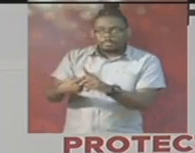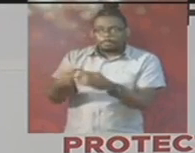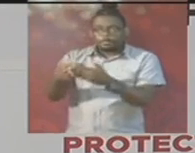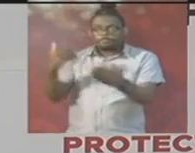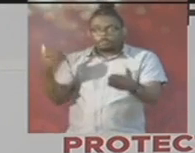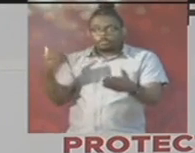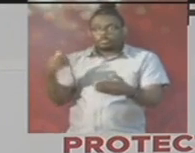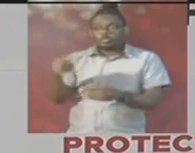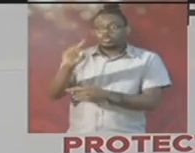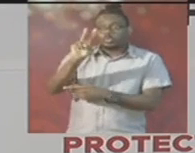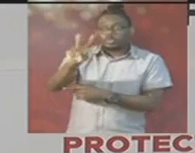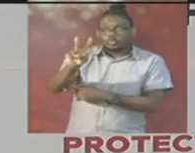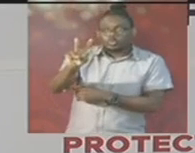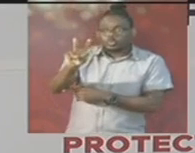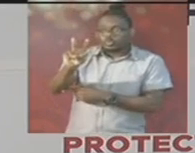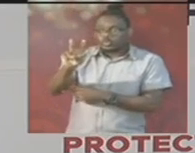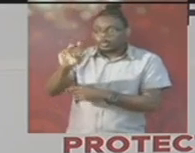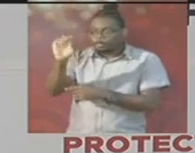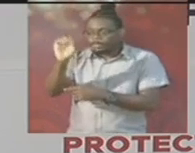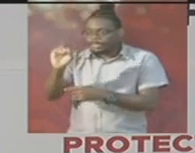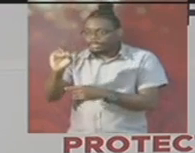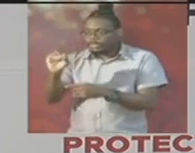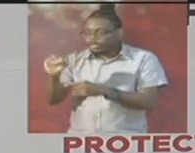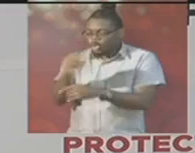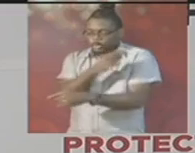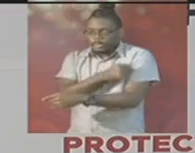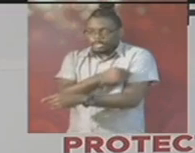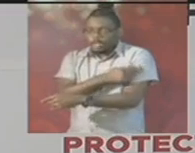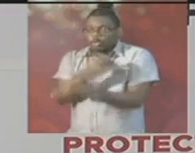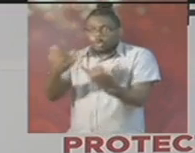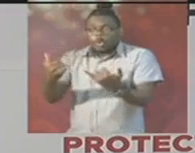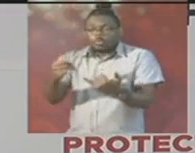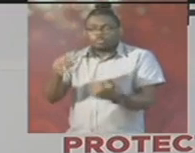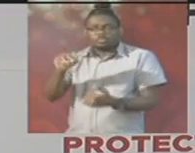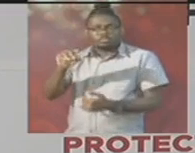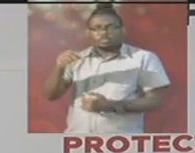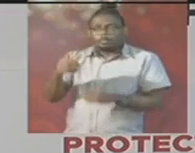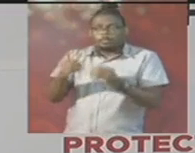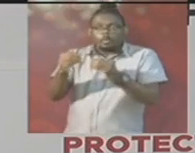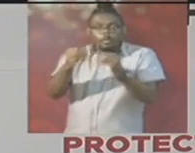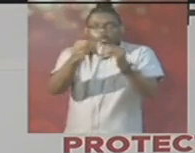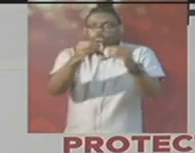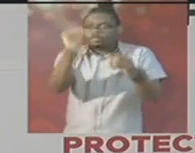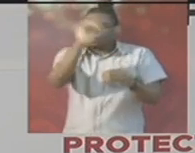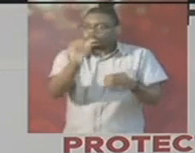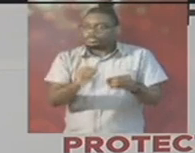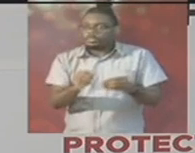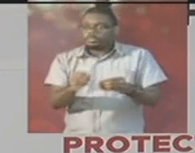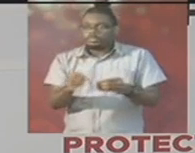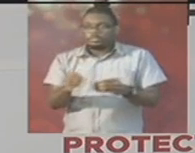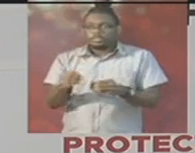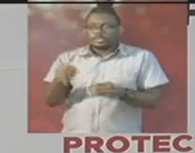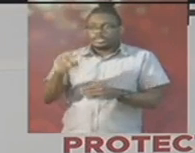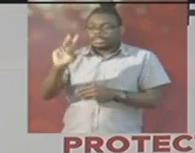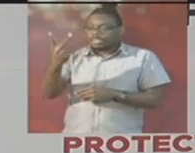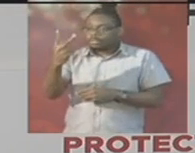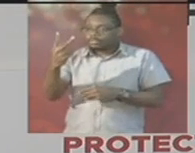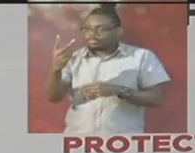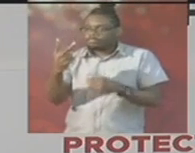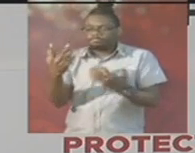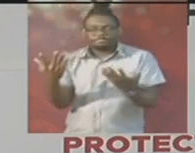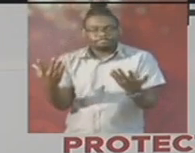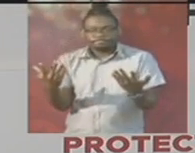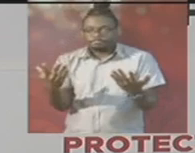is now 27%. We look at our doubling rates, and most importantly, we try to gauge public